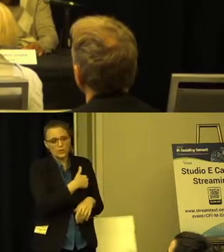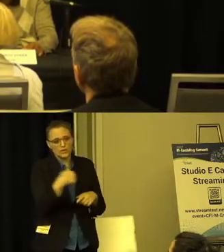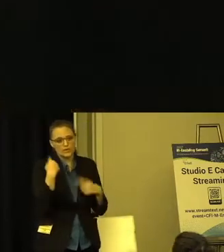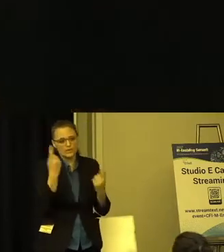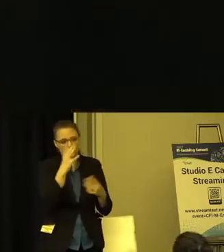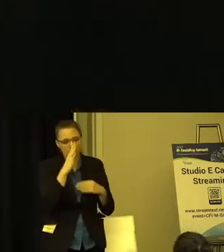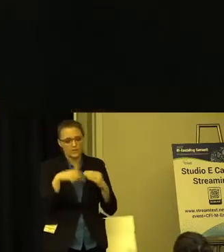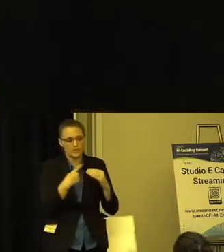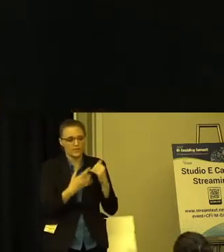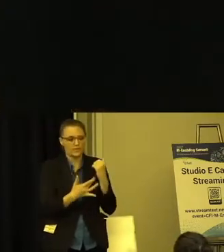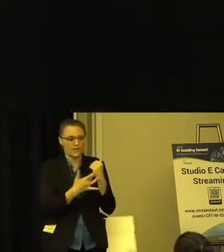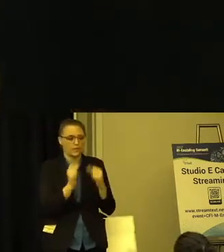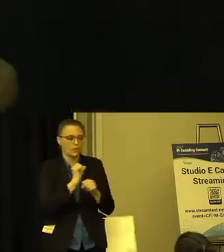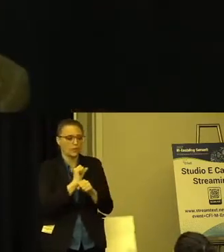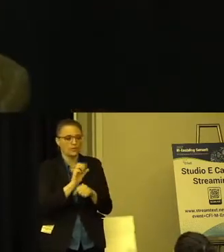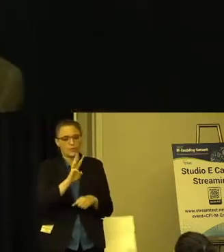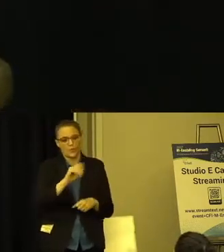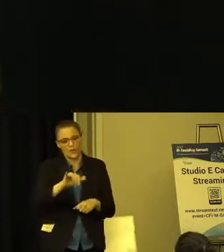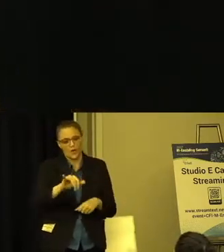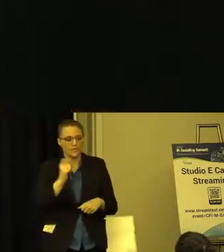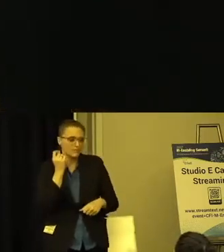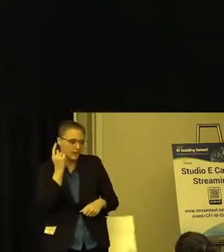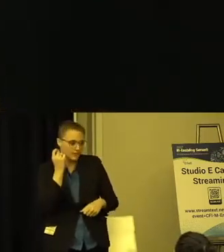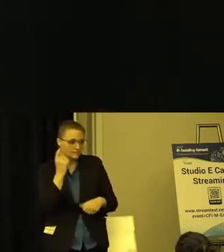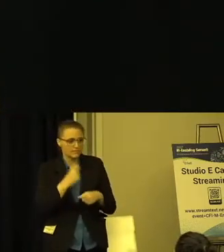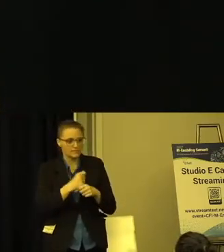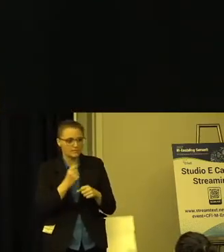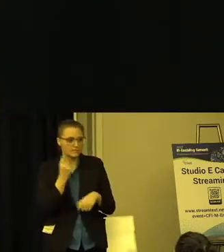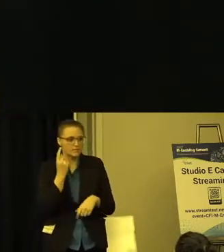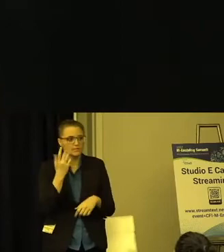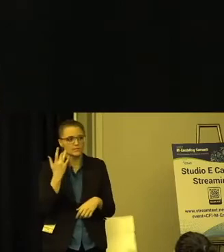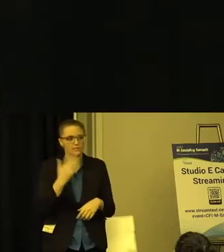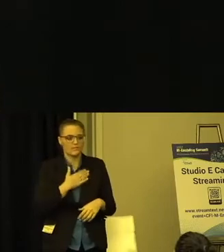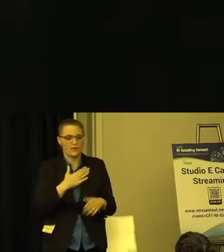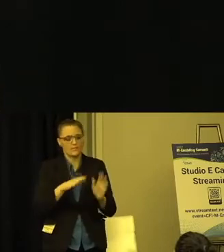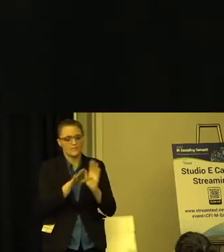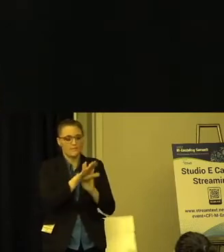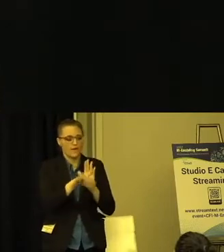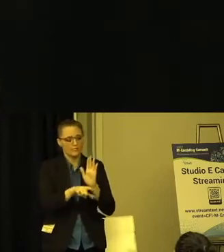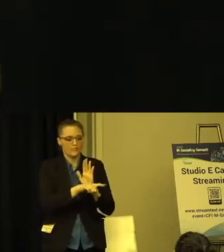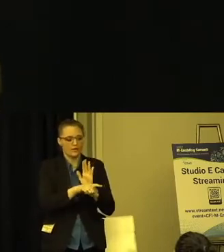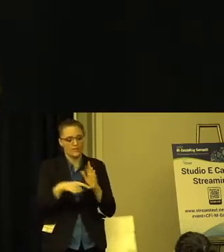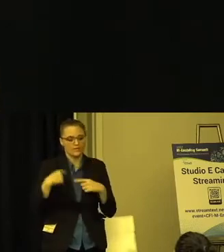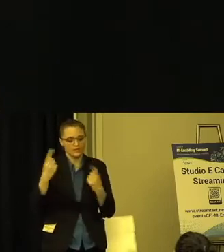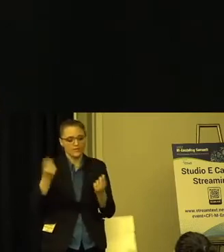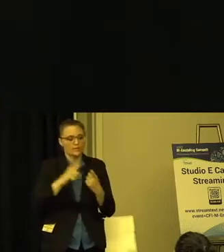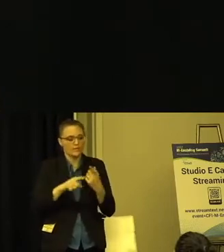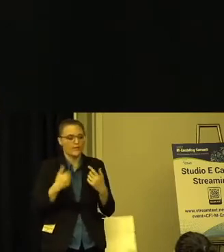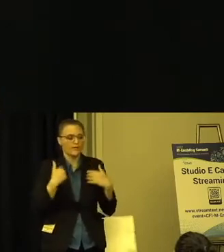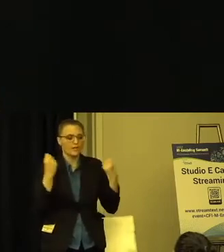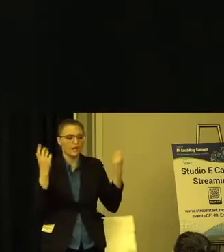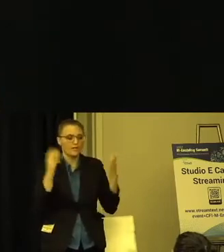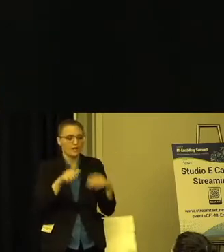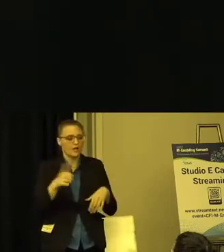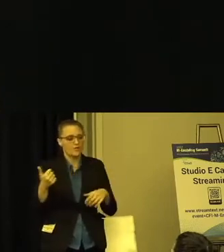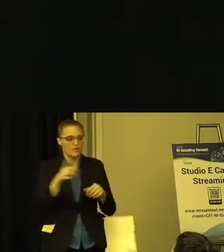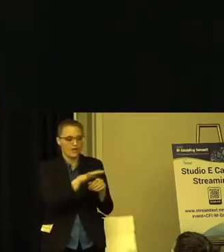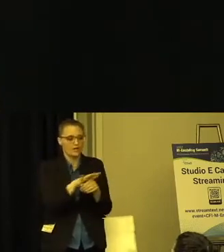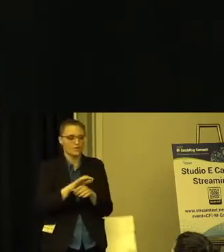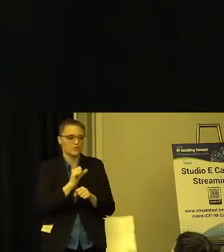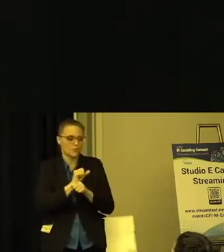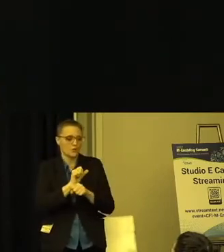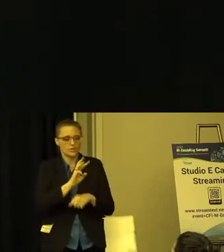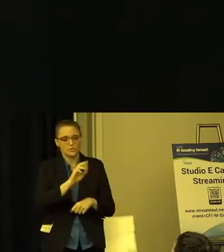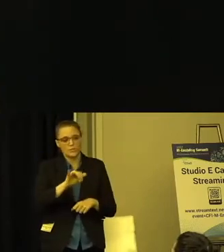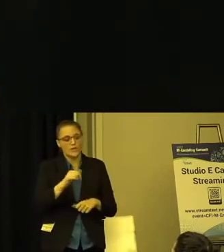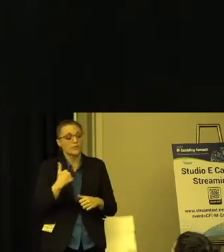about the technical work of WAY, and I suppose that makes sense because that's mainly where my background has been. But we have a lot of other areas of work in WAY. We